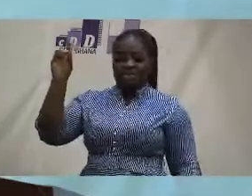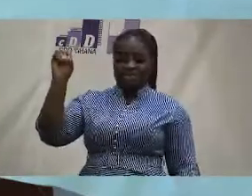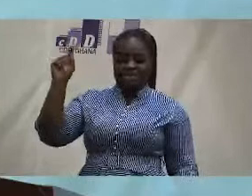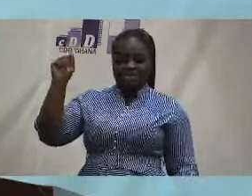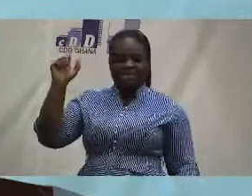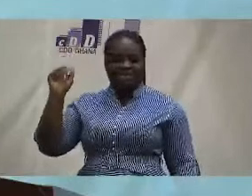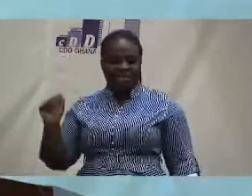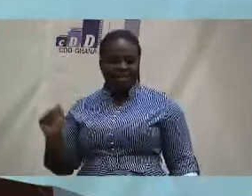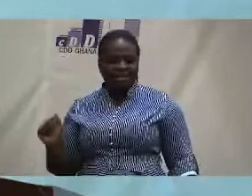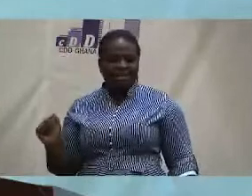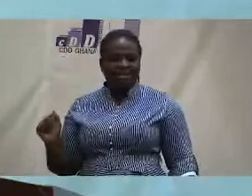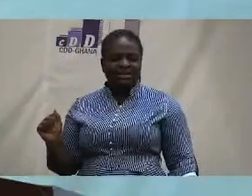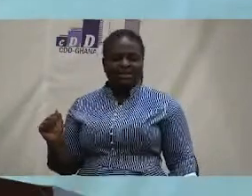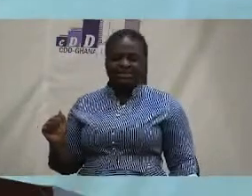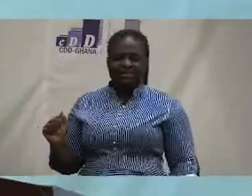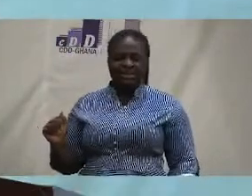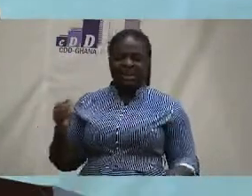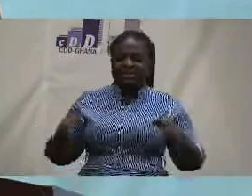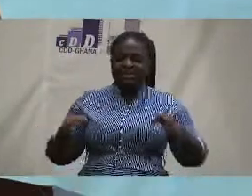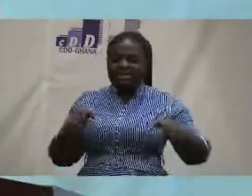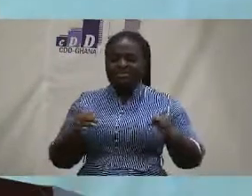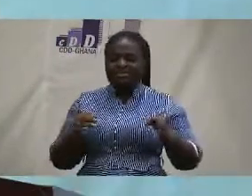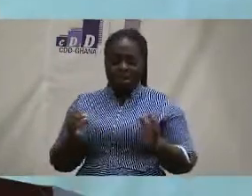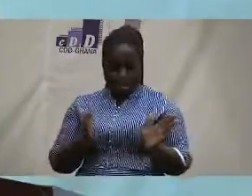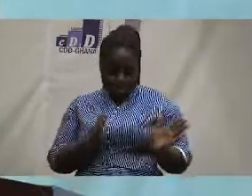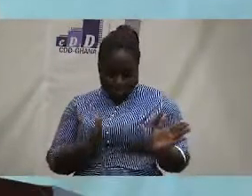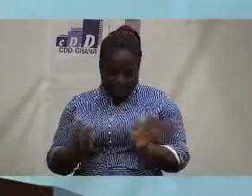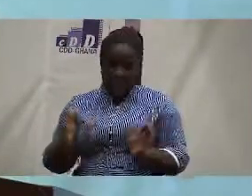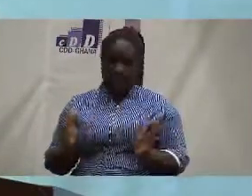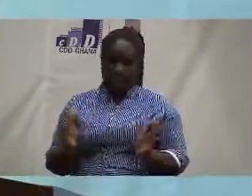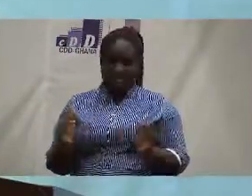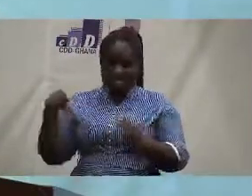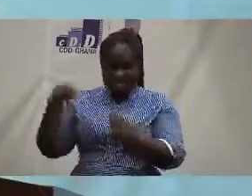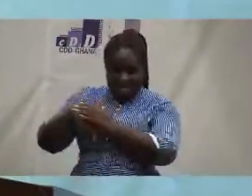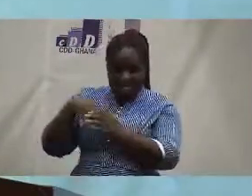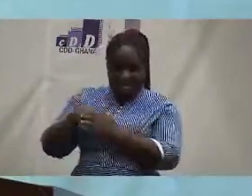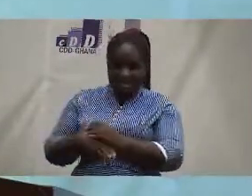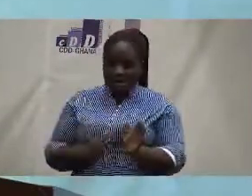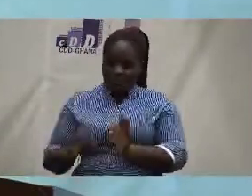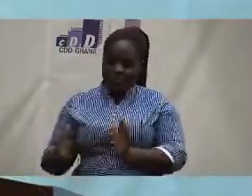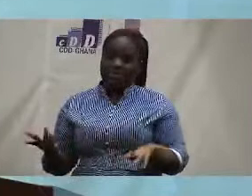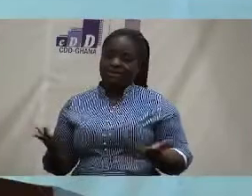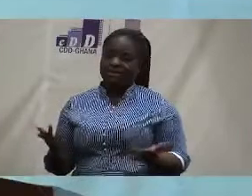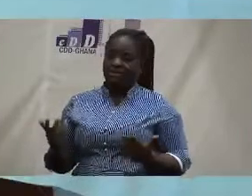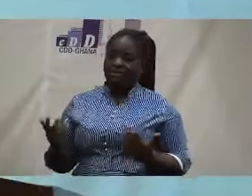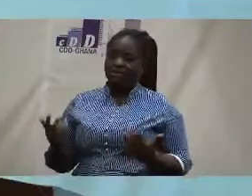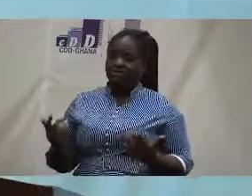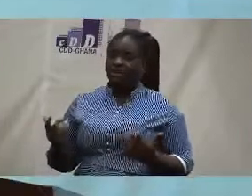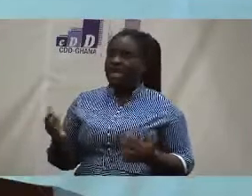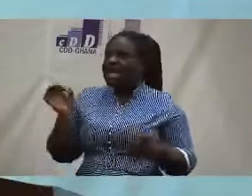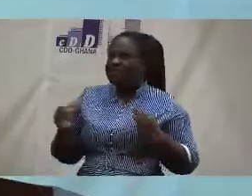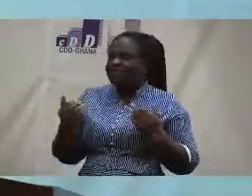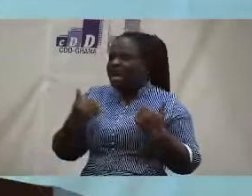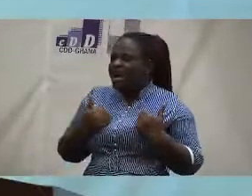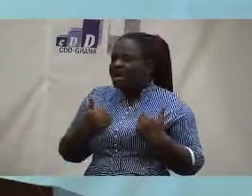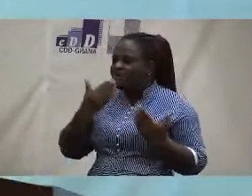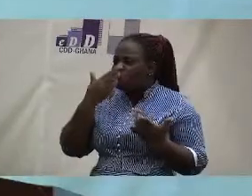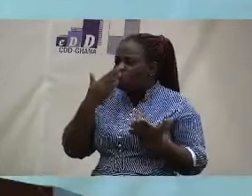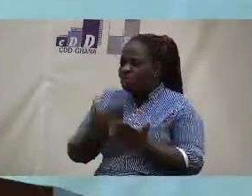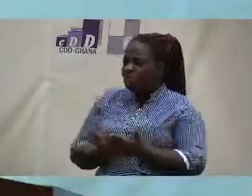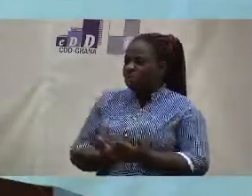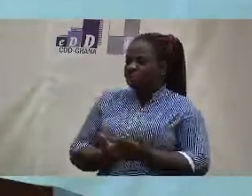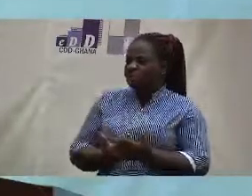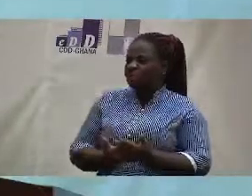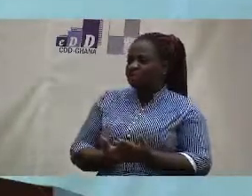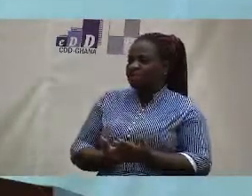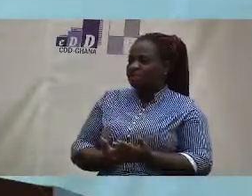actors kept jostling to be part of the transitional arrangement, possibly if they had pension. If they had a very good